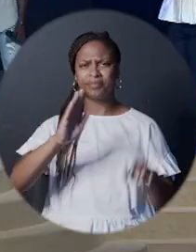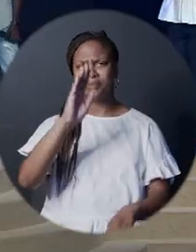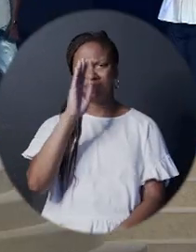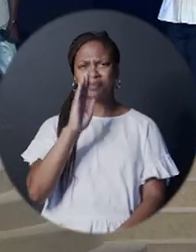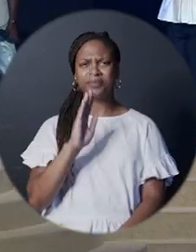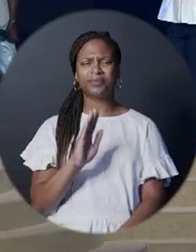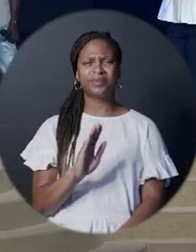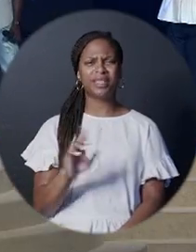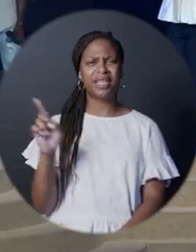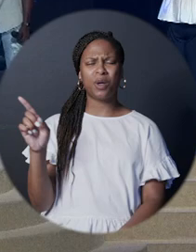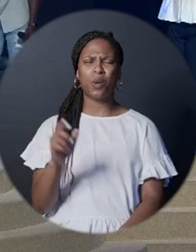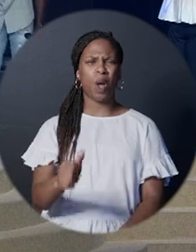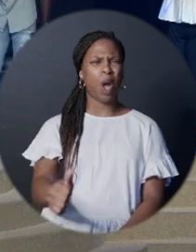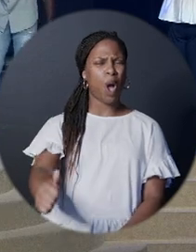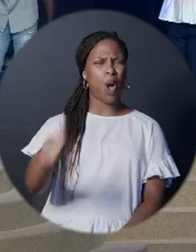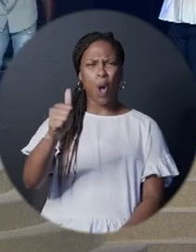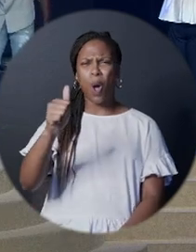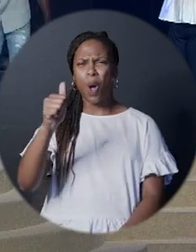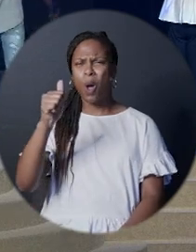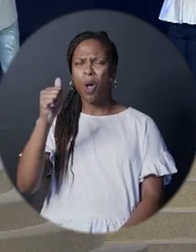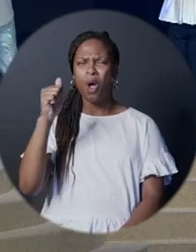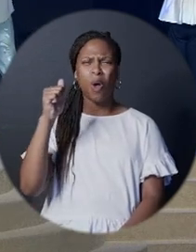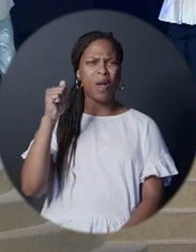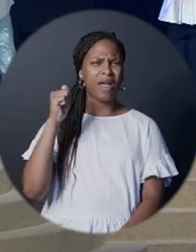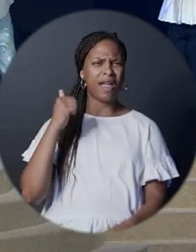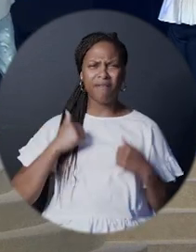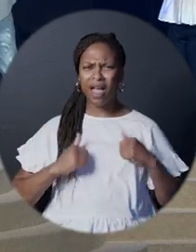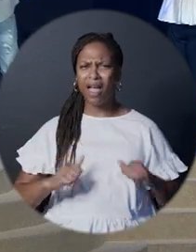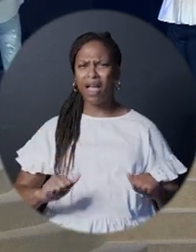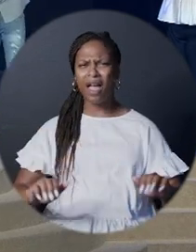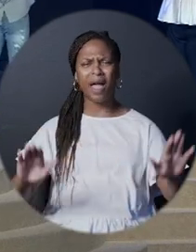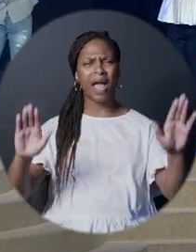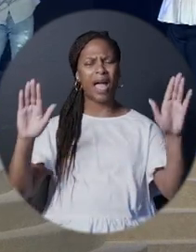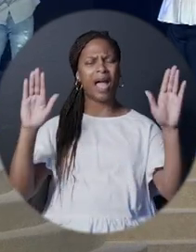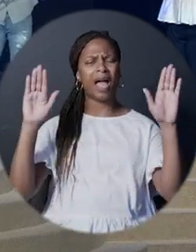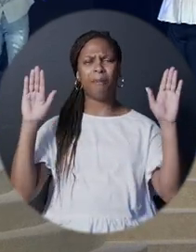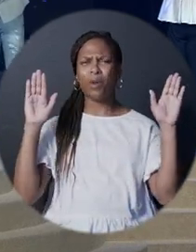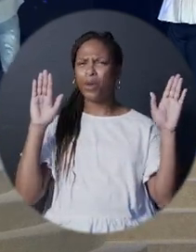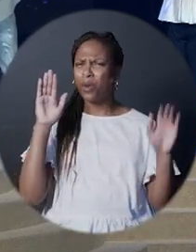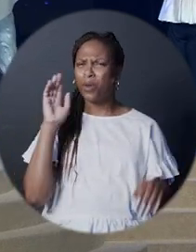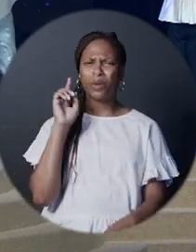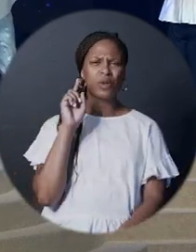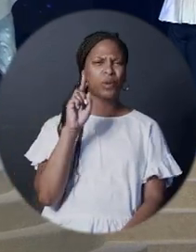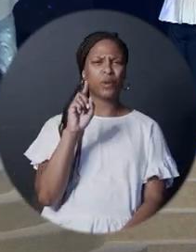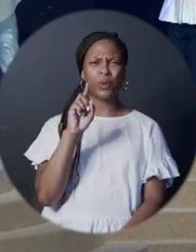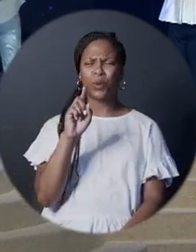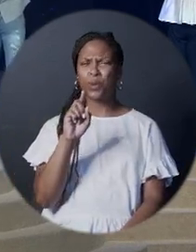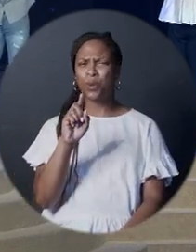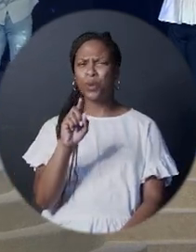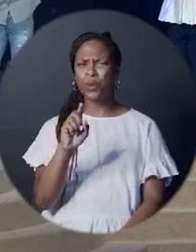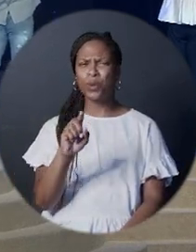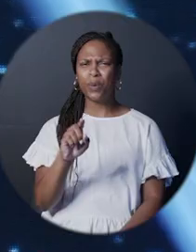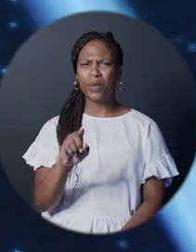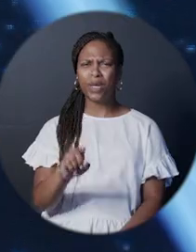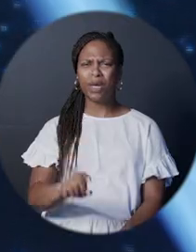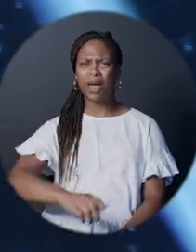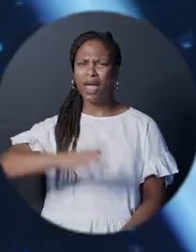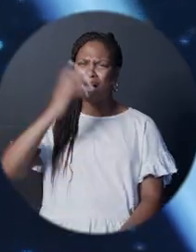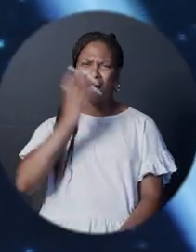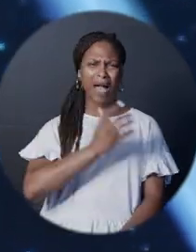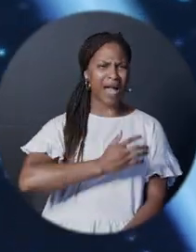give up on God. 'Cause he won't give up on you.